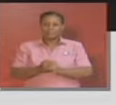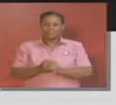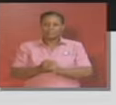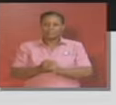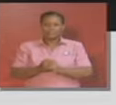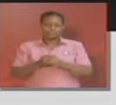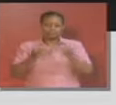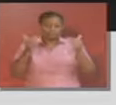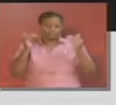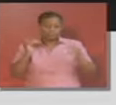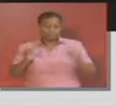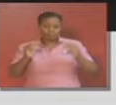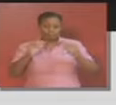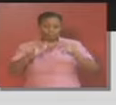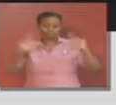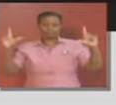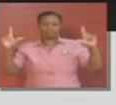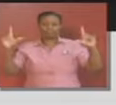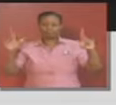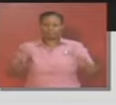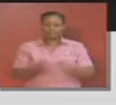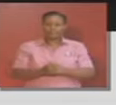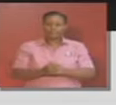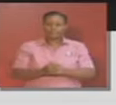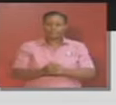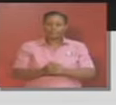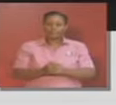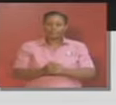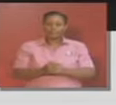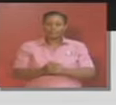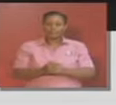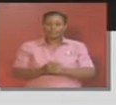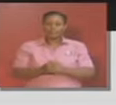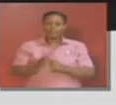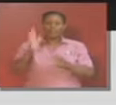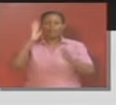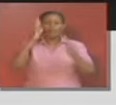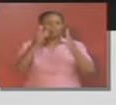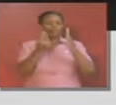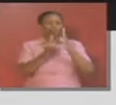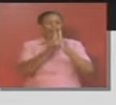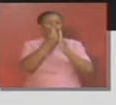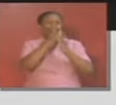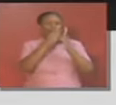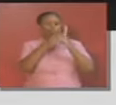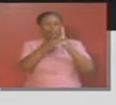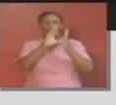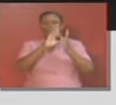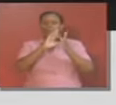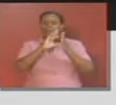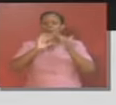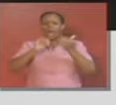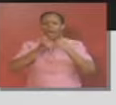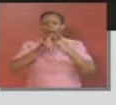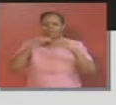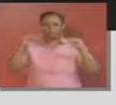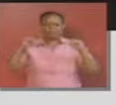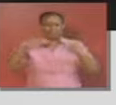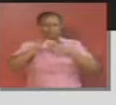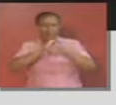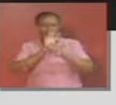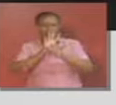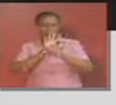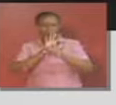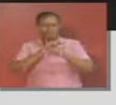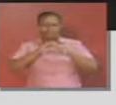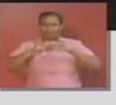go directly into the review of the epidemiologic trends. Now, what we want to show here is